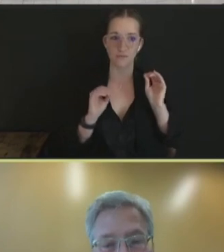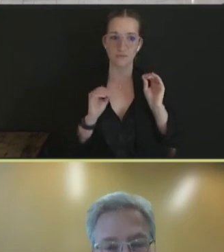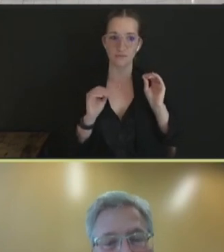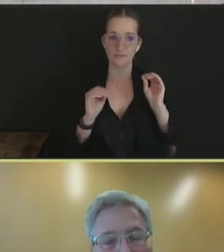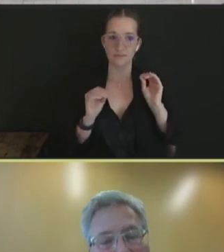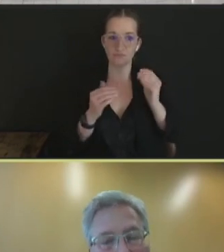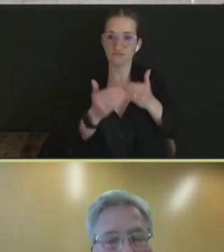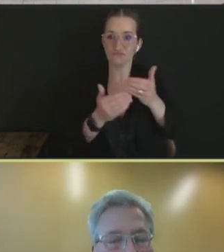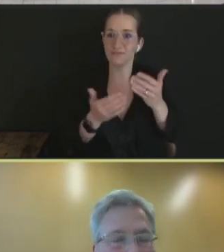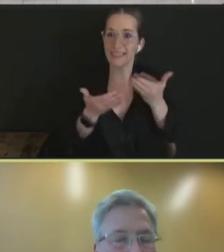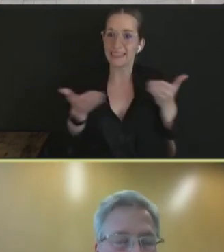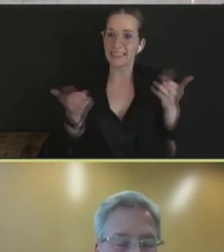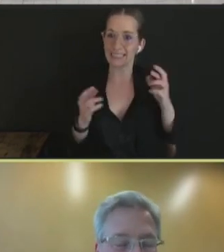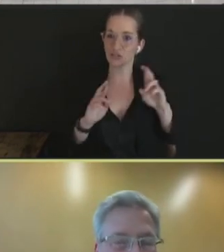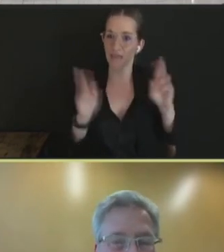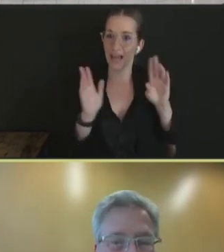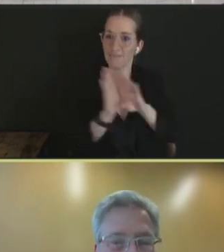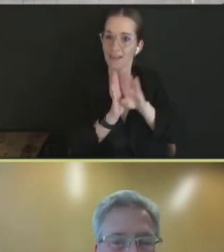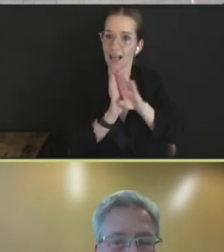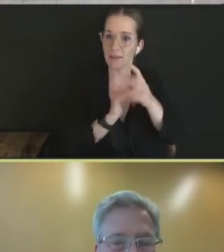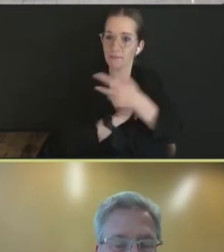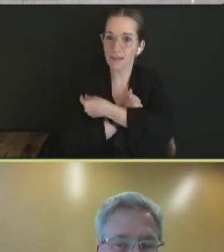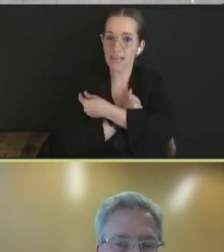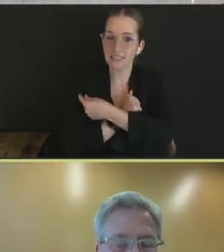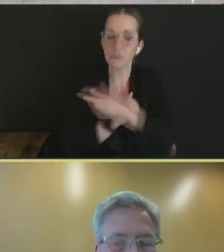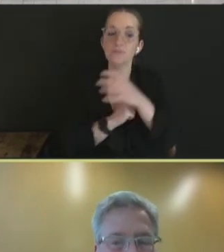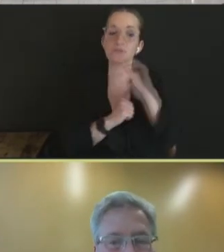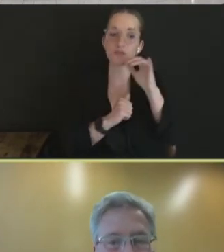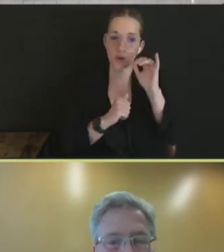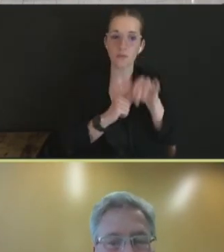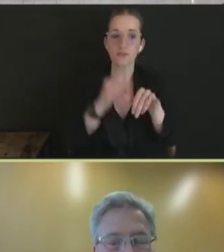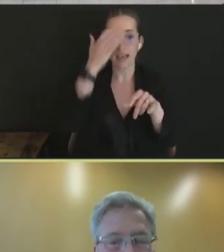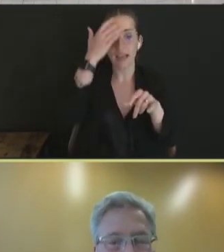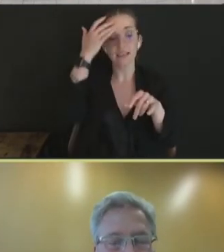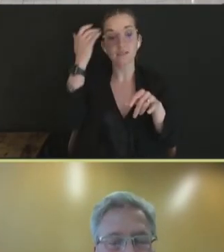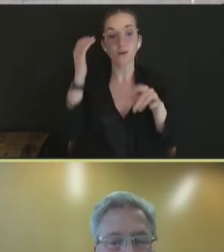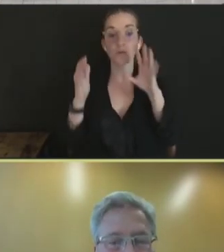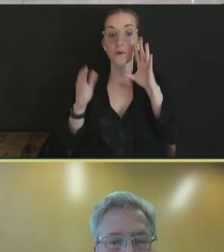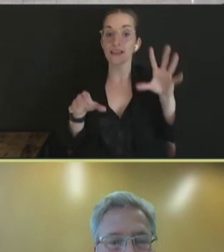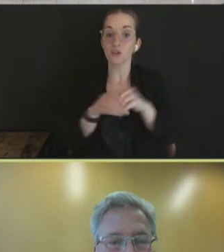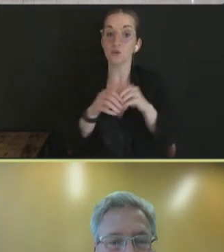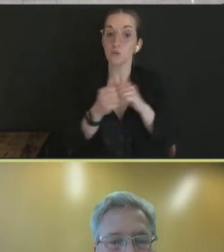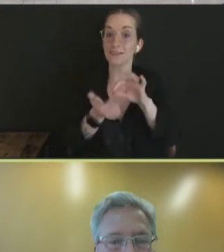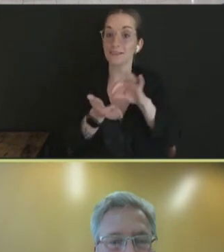This then fed into the scoring mechanism. Next slide, please.